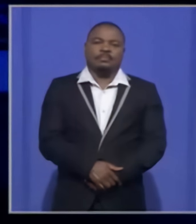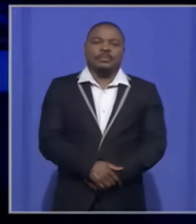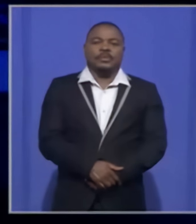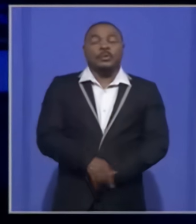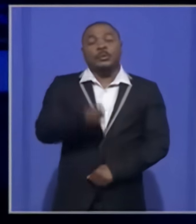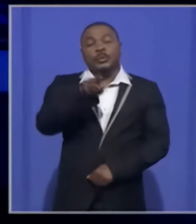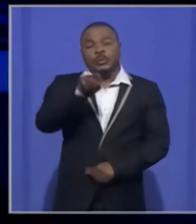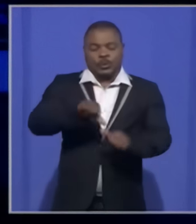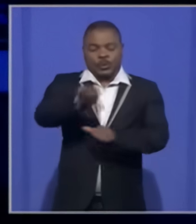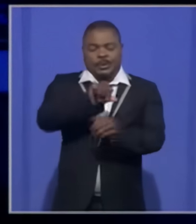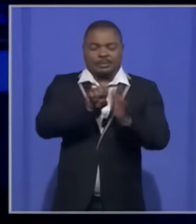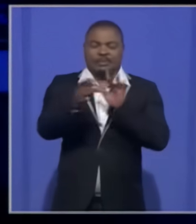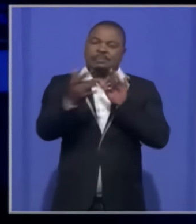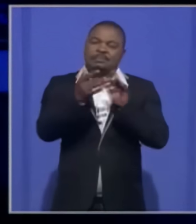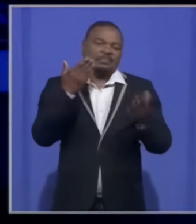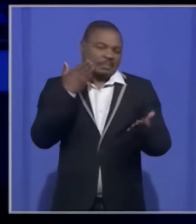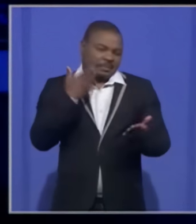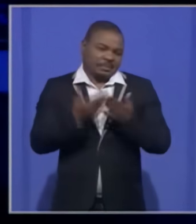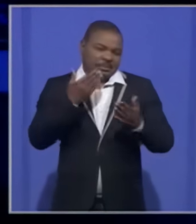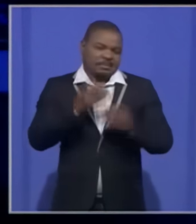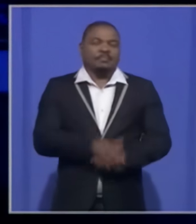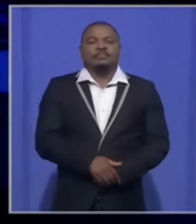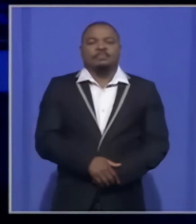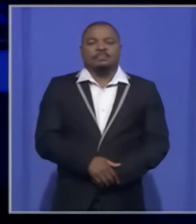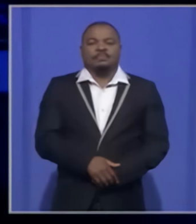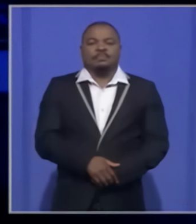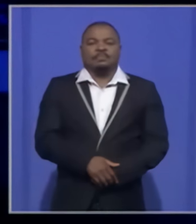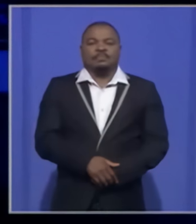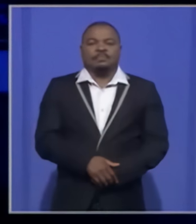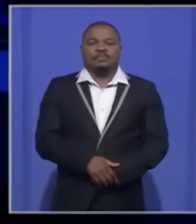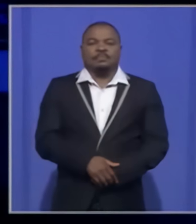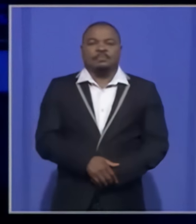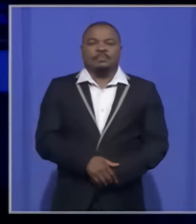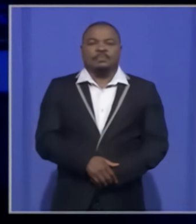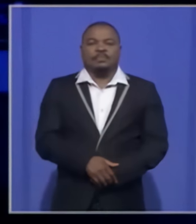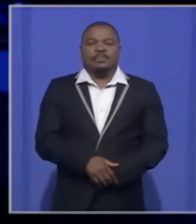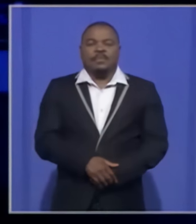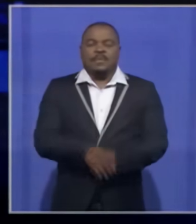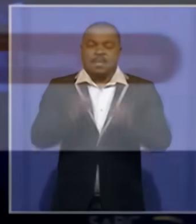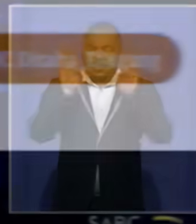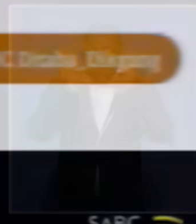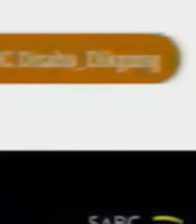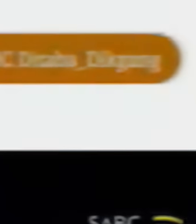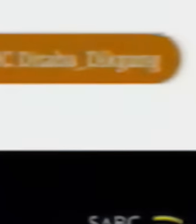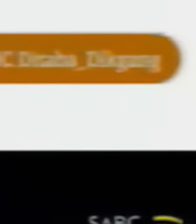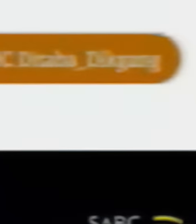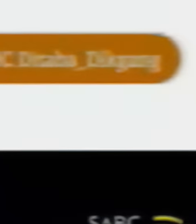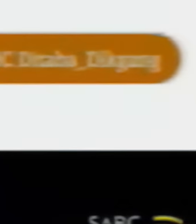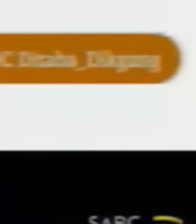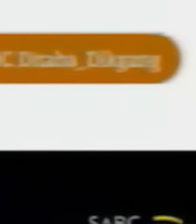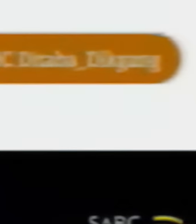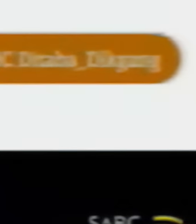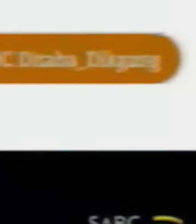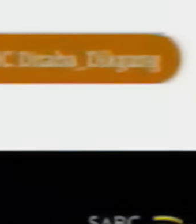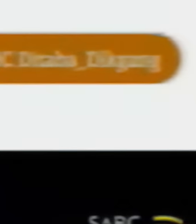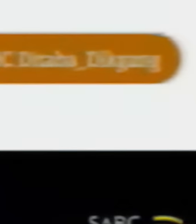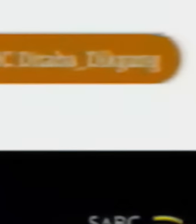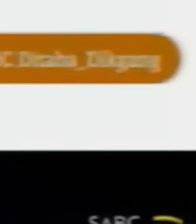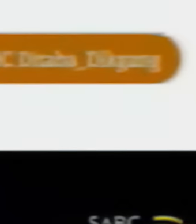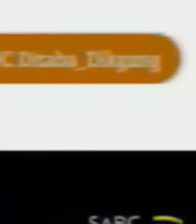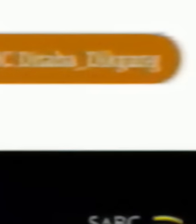Mohi o ka ikopana le rona ho social media ka ha re ya fumana ho Facebook ka ditaba dikgang _ ho X re teng ka @ditaba